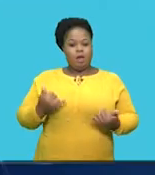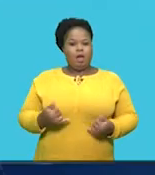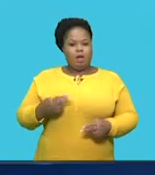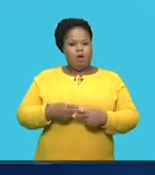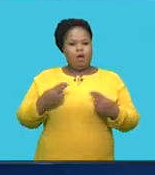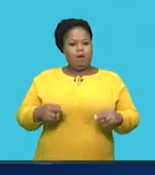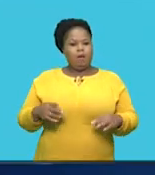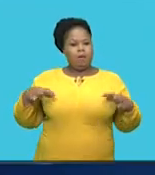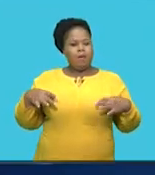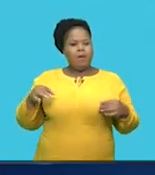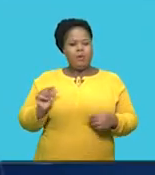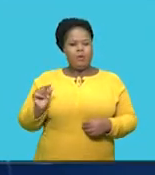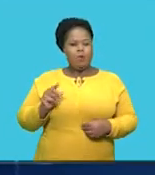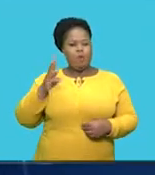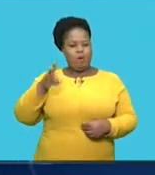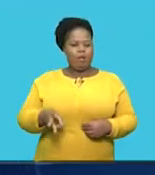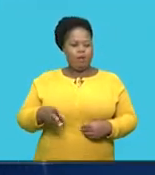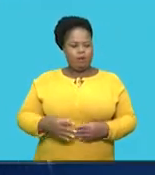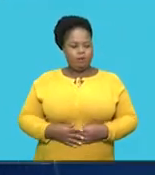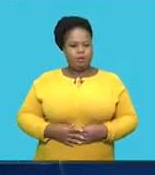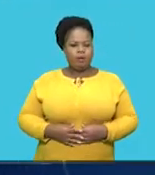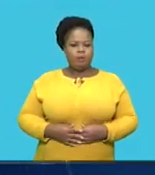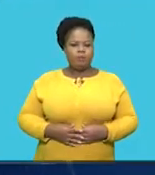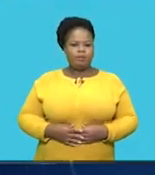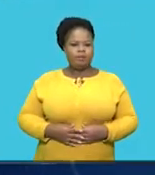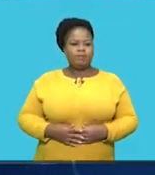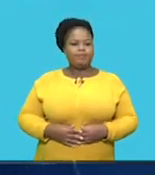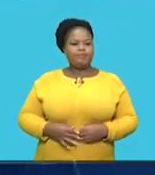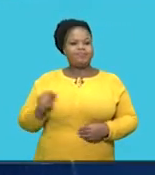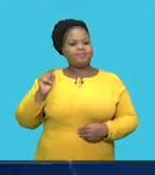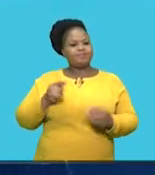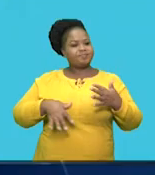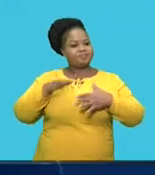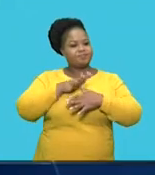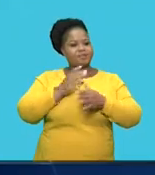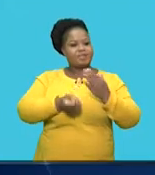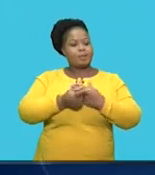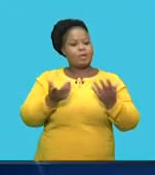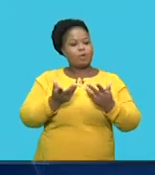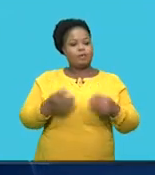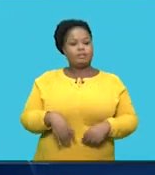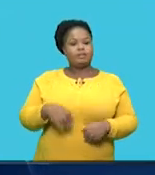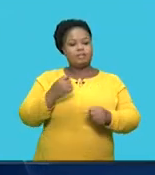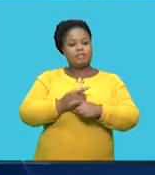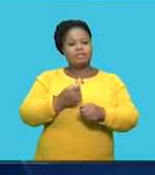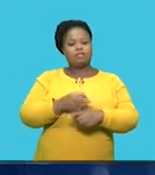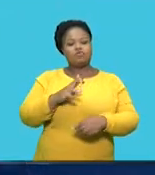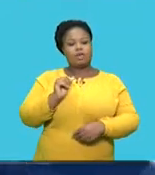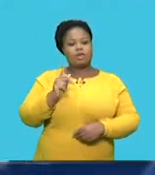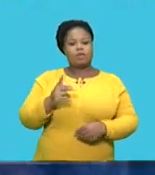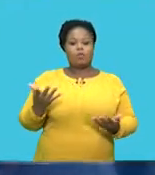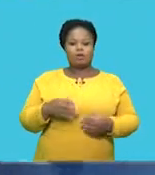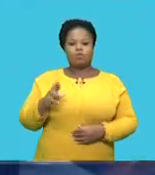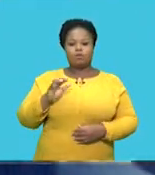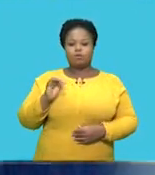a phomolo ya paseka mafelong a nabeke. Tema ena e phethetswe renkeng ya ditekesi ya Roodepoort